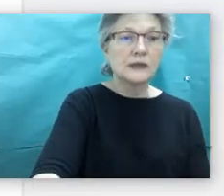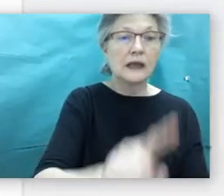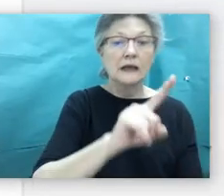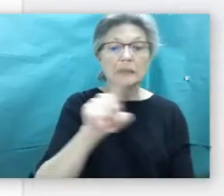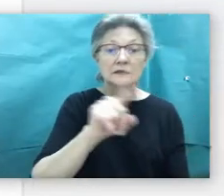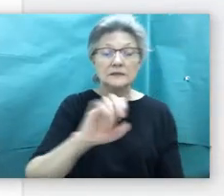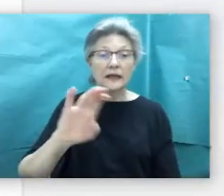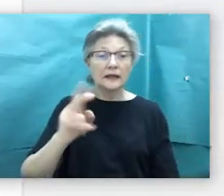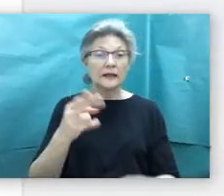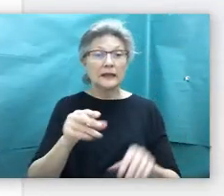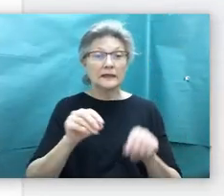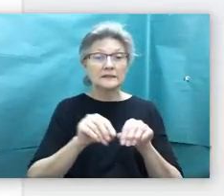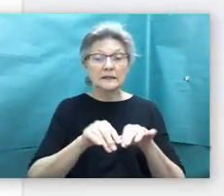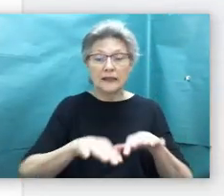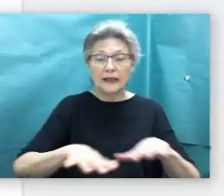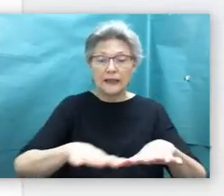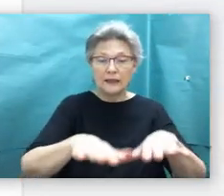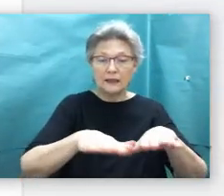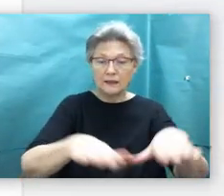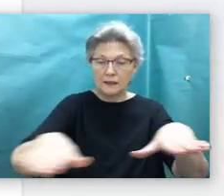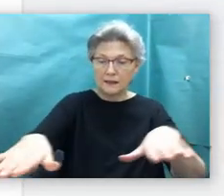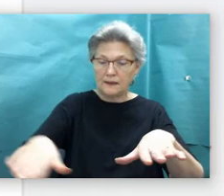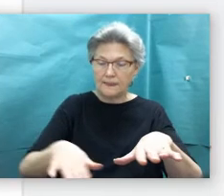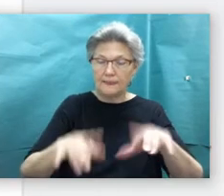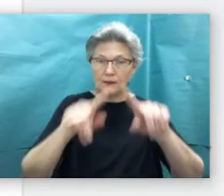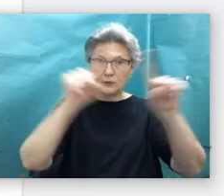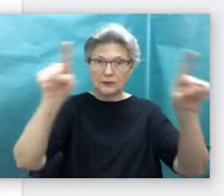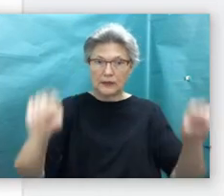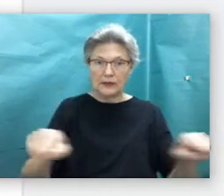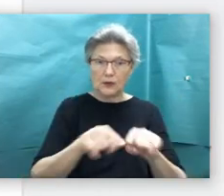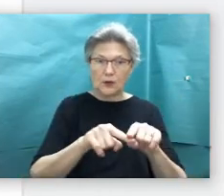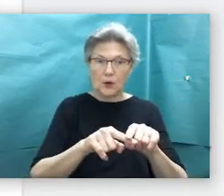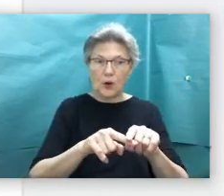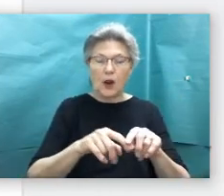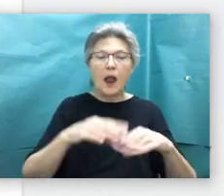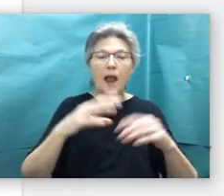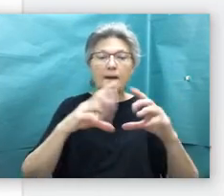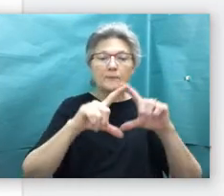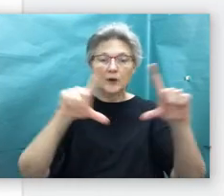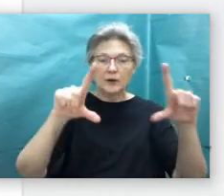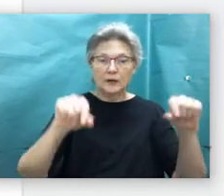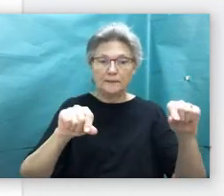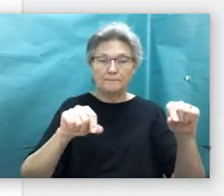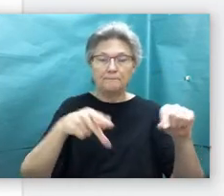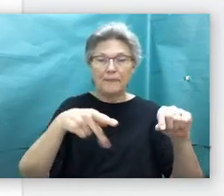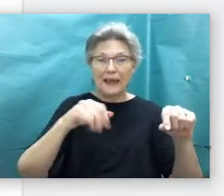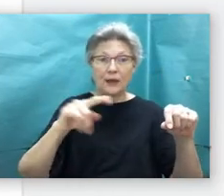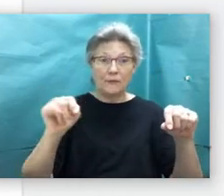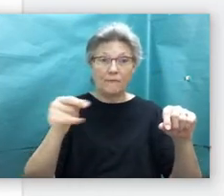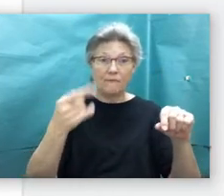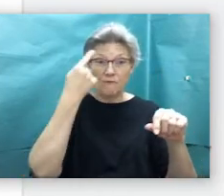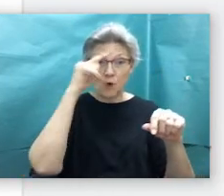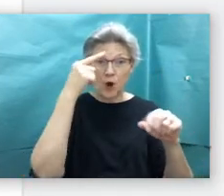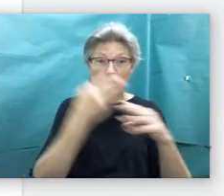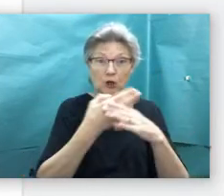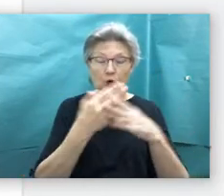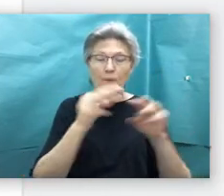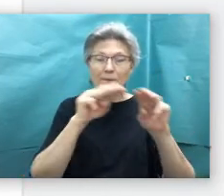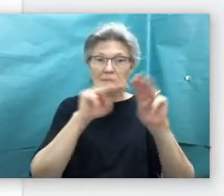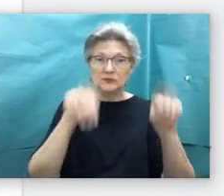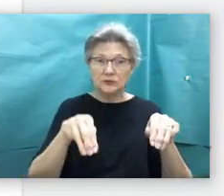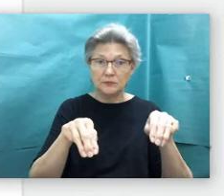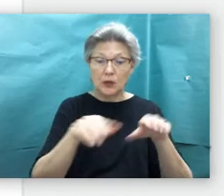Zach is laying a rectangular brick patio for a new museum. The brick will cover the